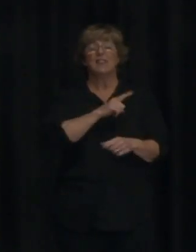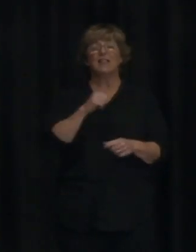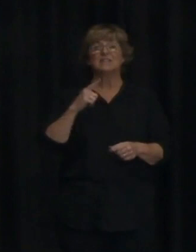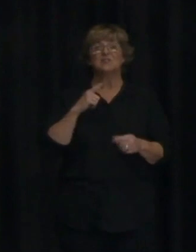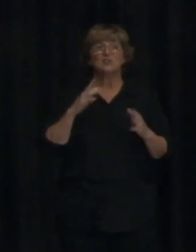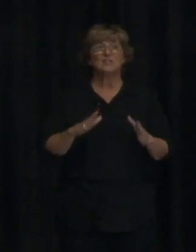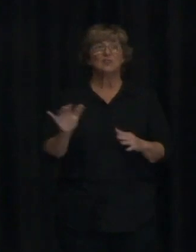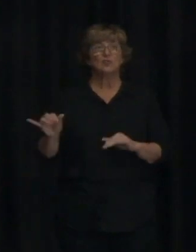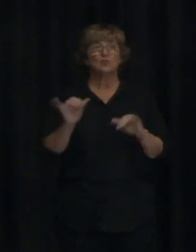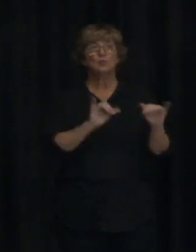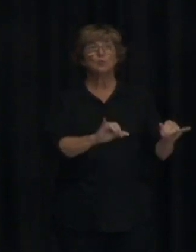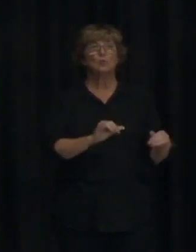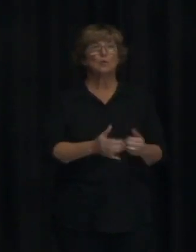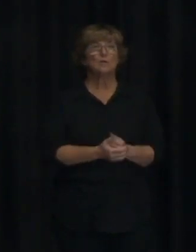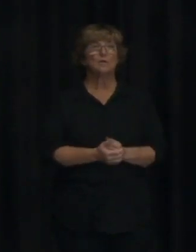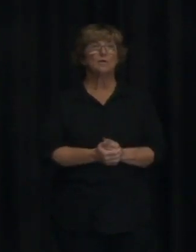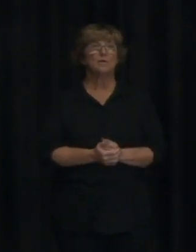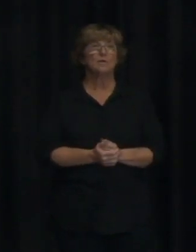as well.